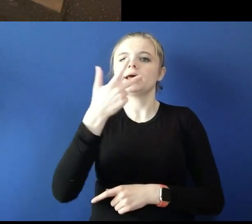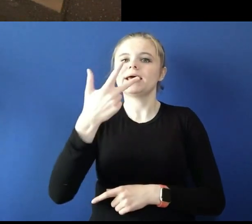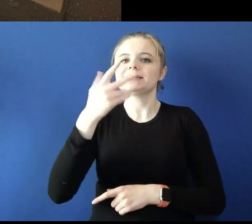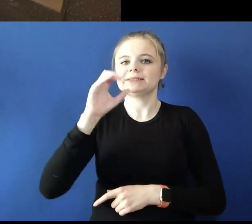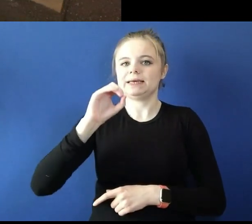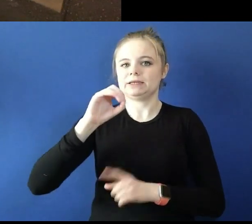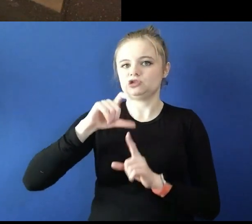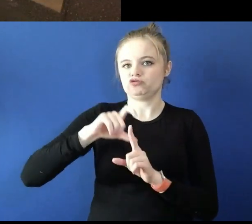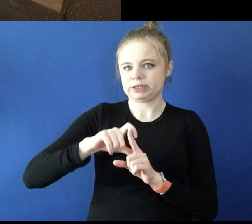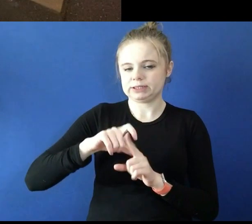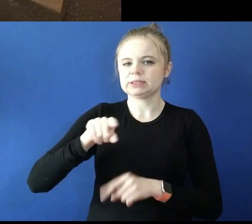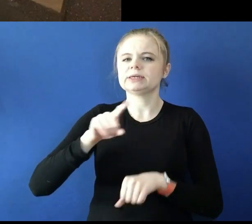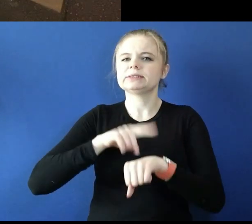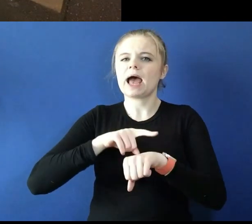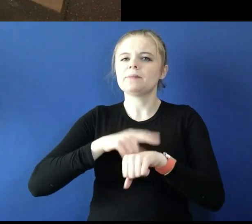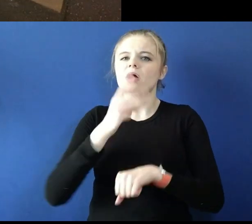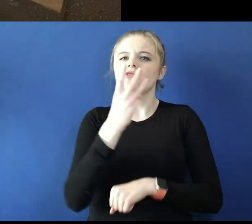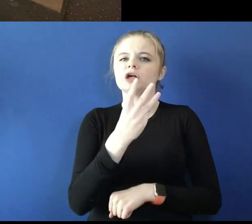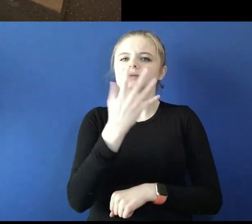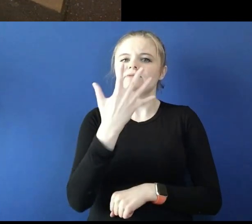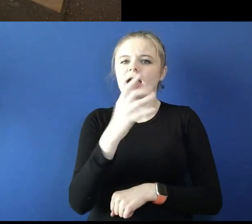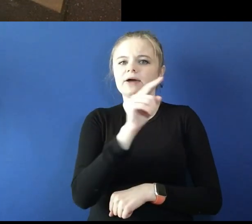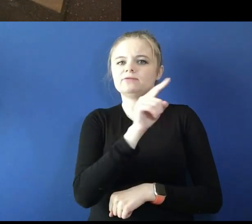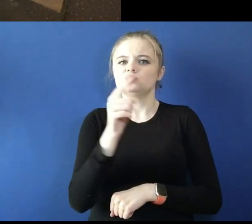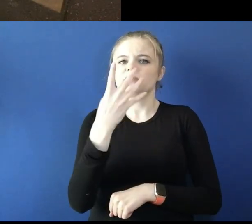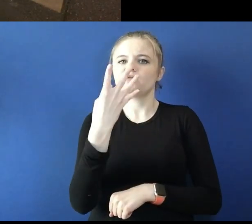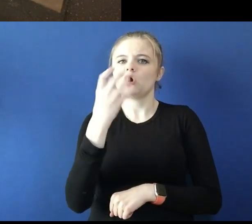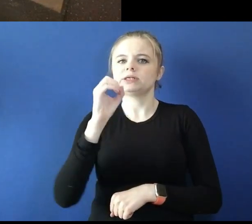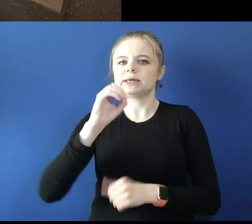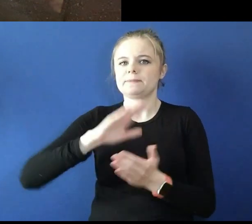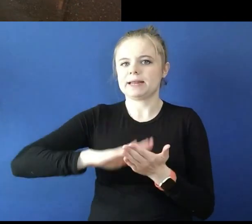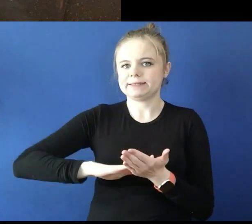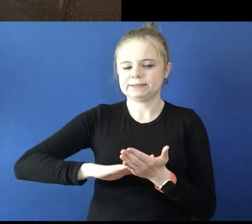180 degrees for 35 to 40 minutes.